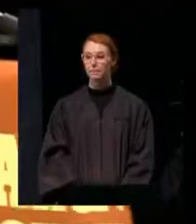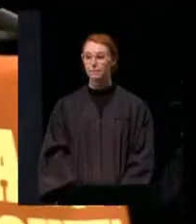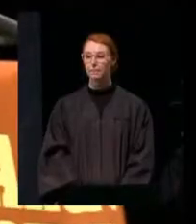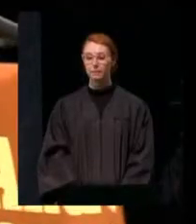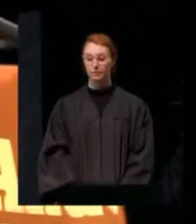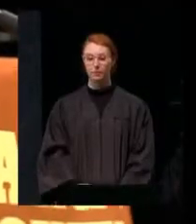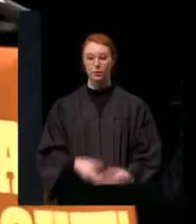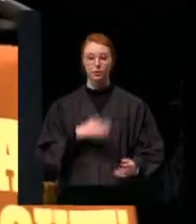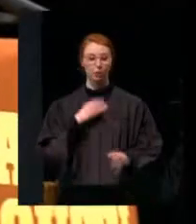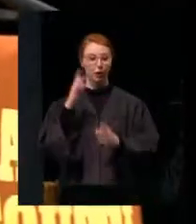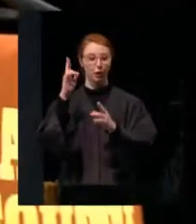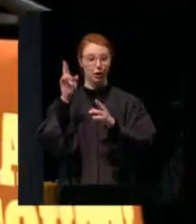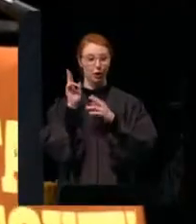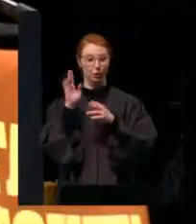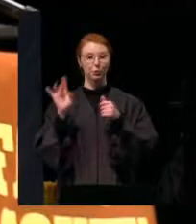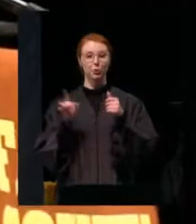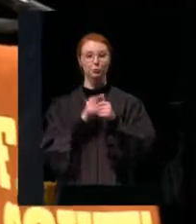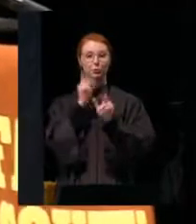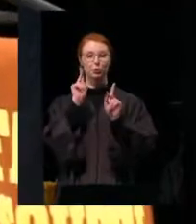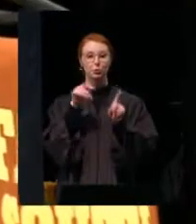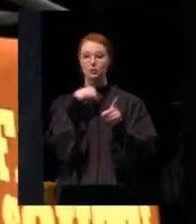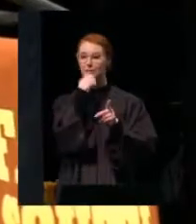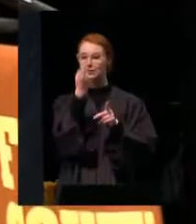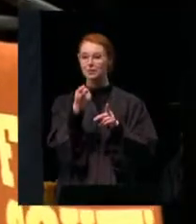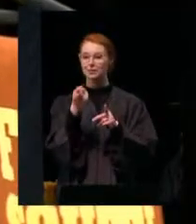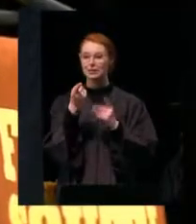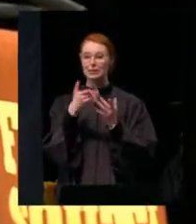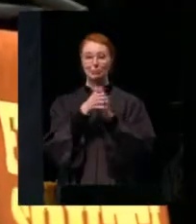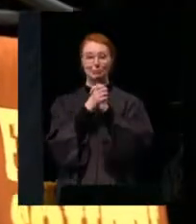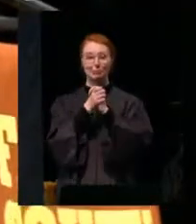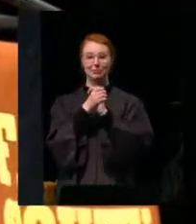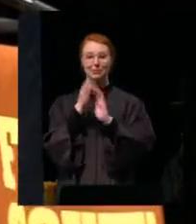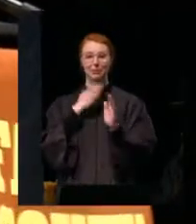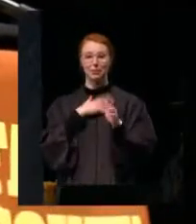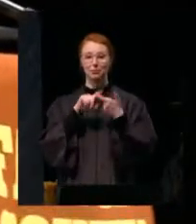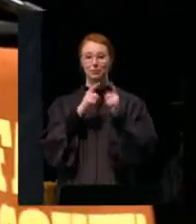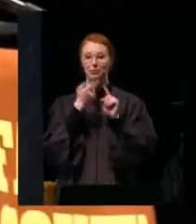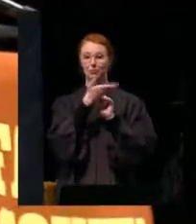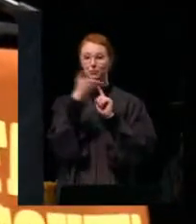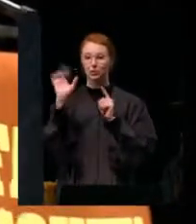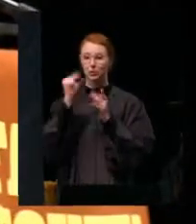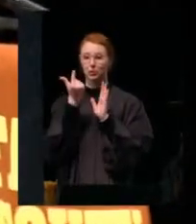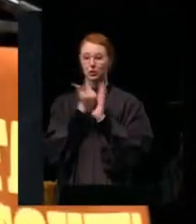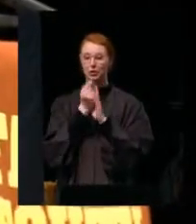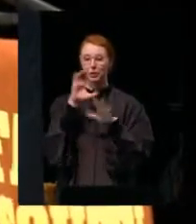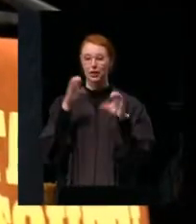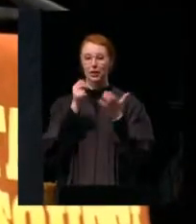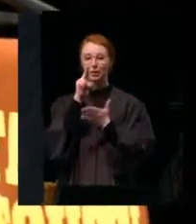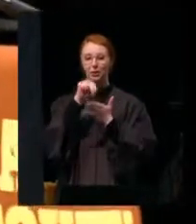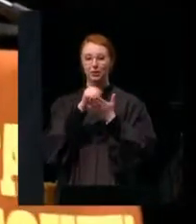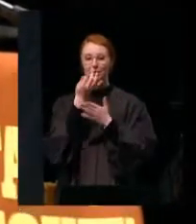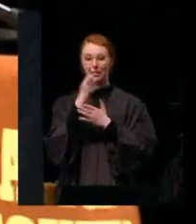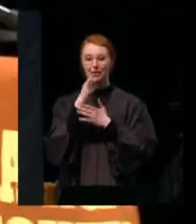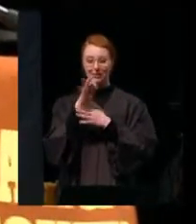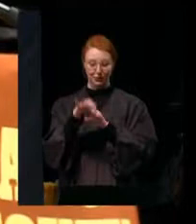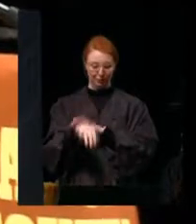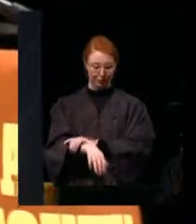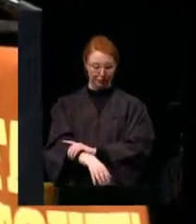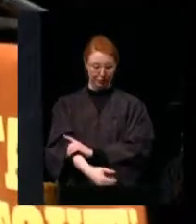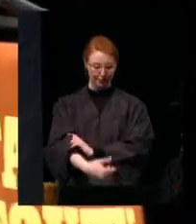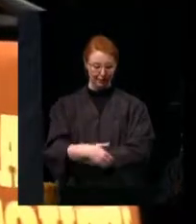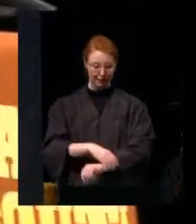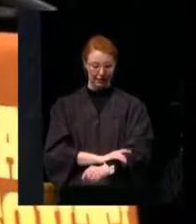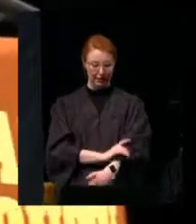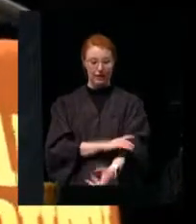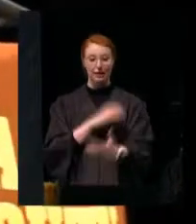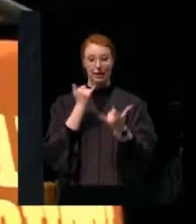It is my honor to be one of the first to say congratulations to my fellow graduates of the class of 2019. We will